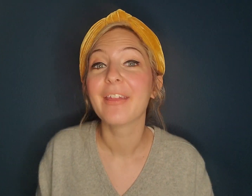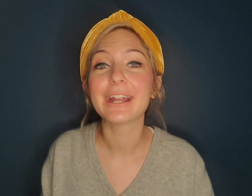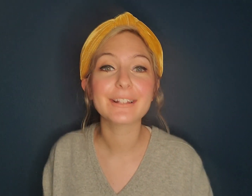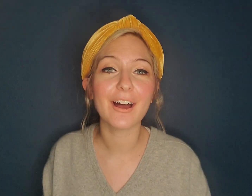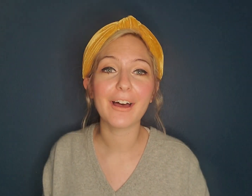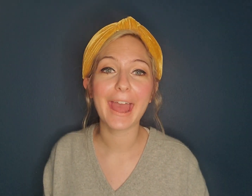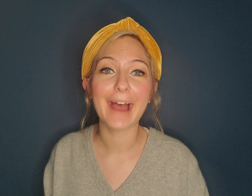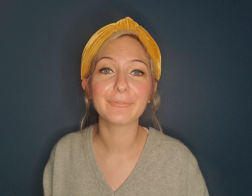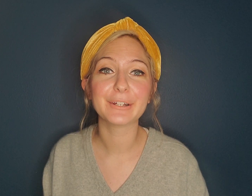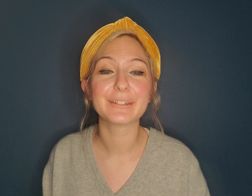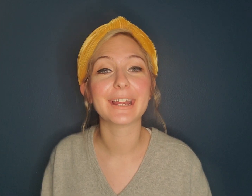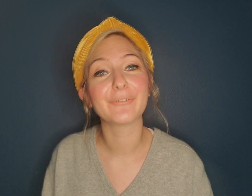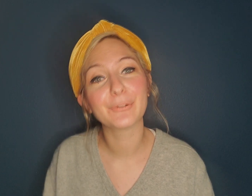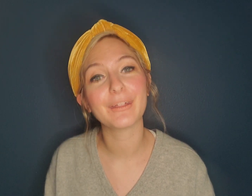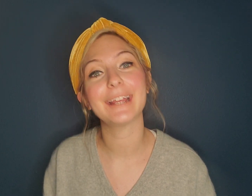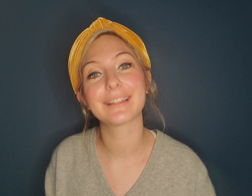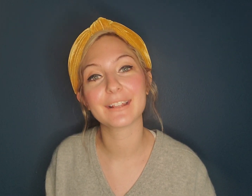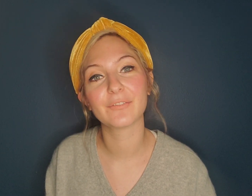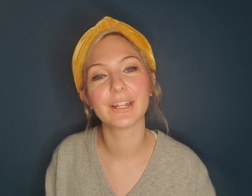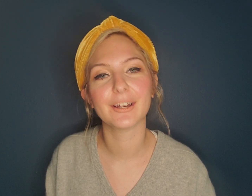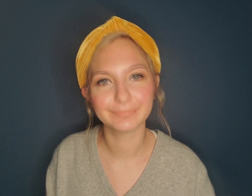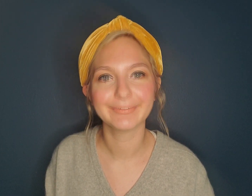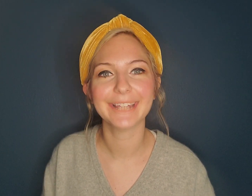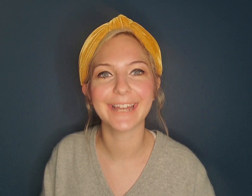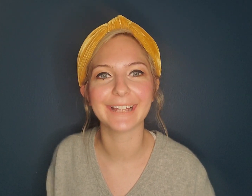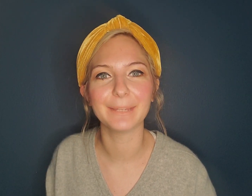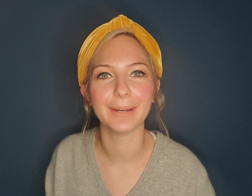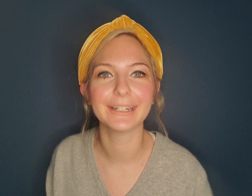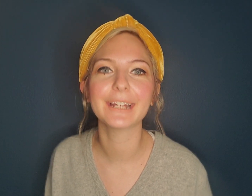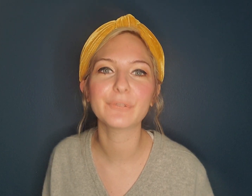But that is all I have for you today. If you like this video,